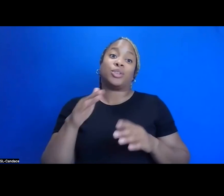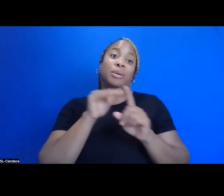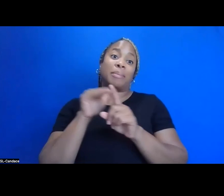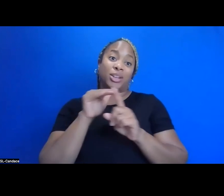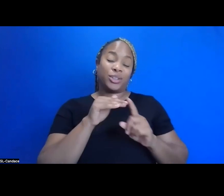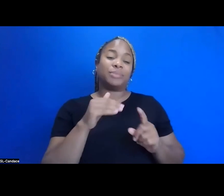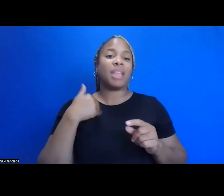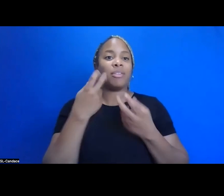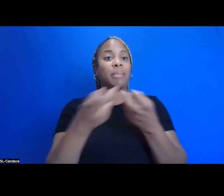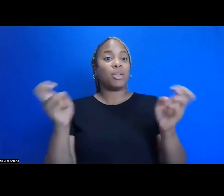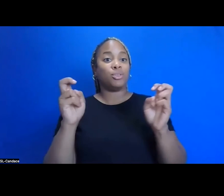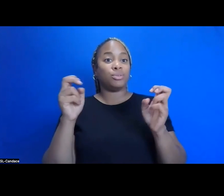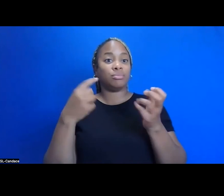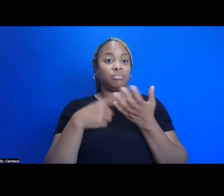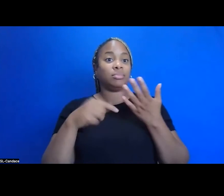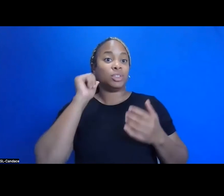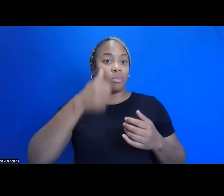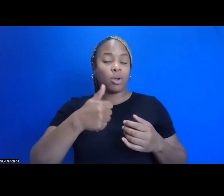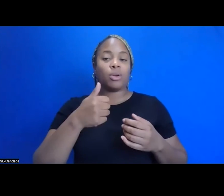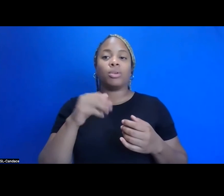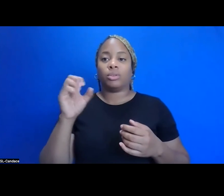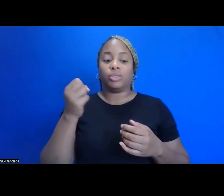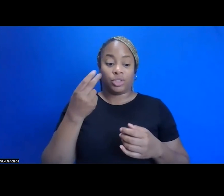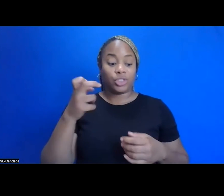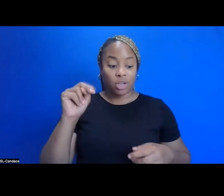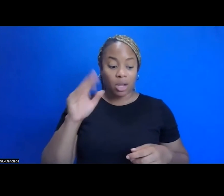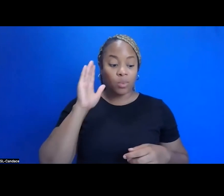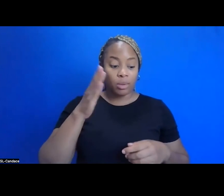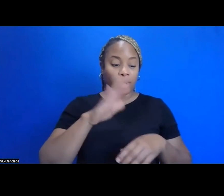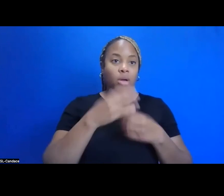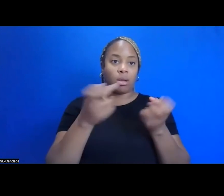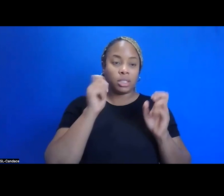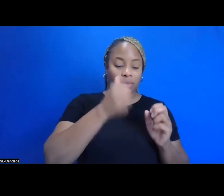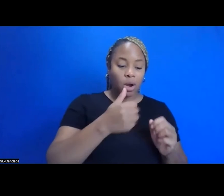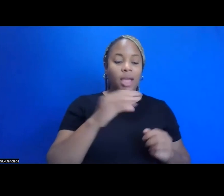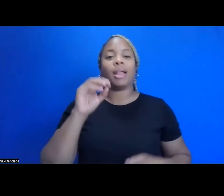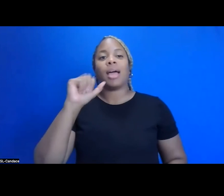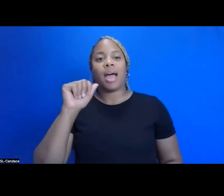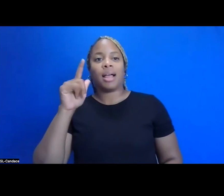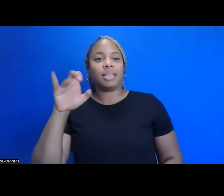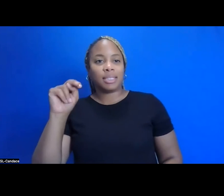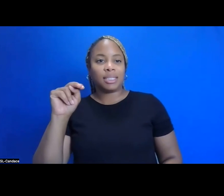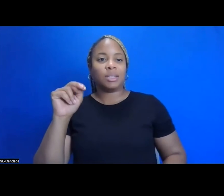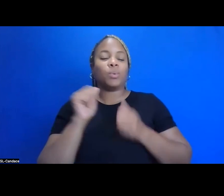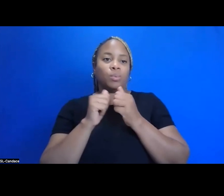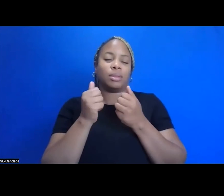a panel tomorrow that Sean will be on, along with Alison and a number of other wonderful speakers.